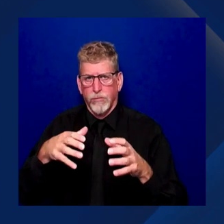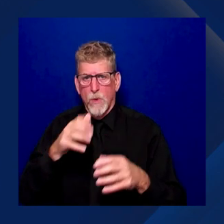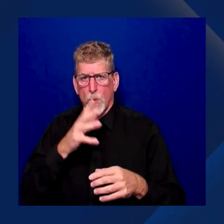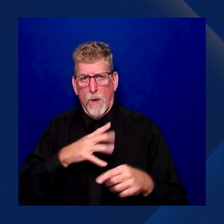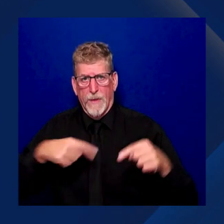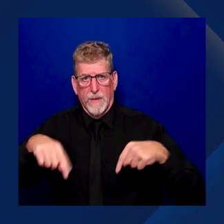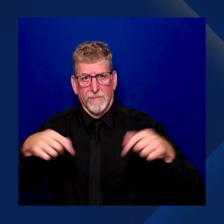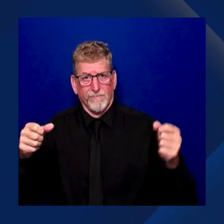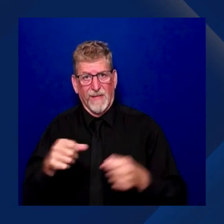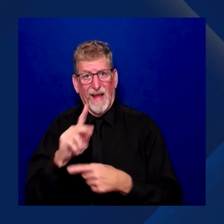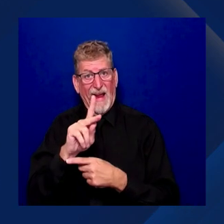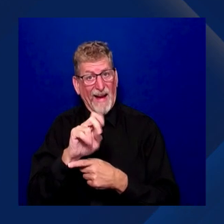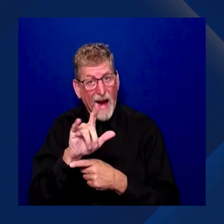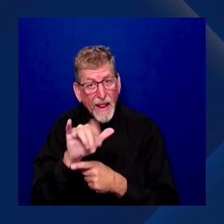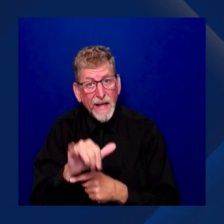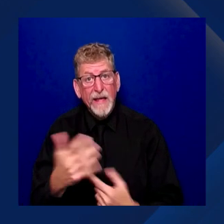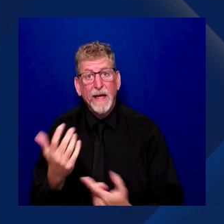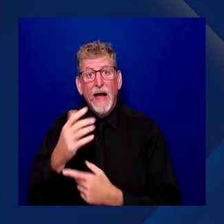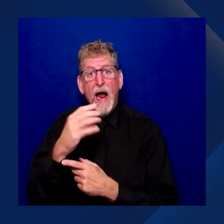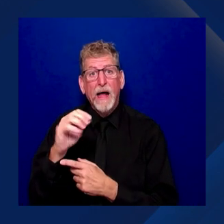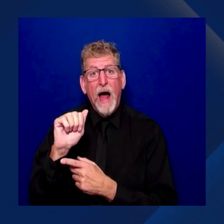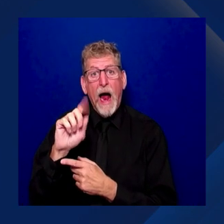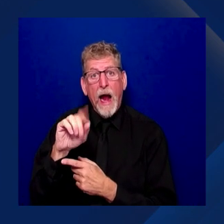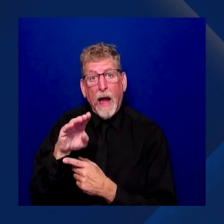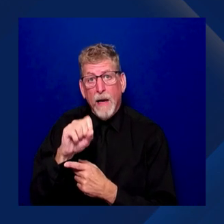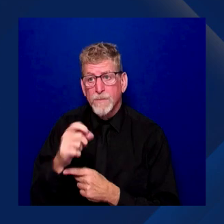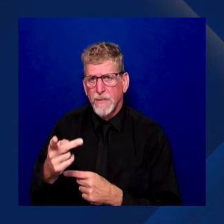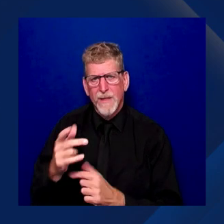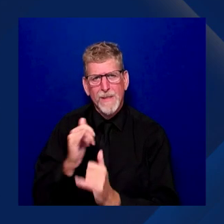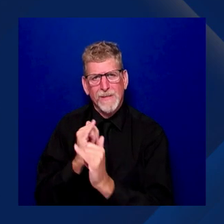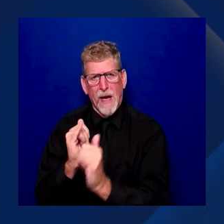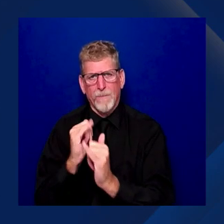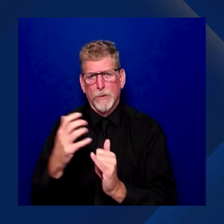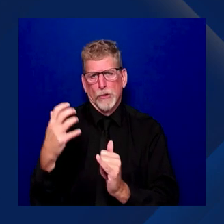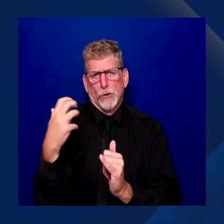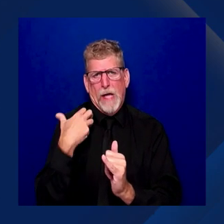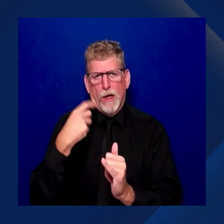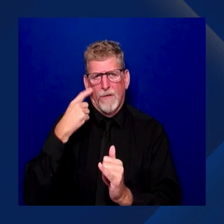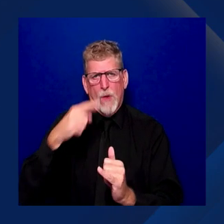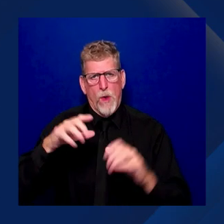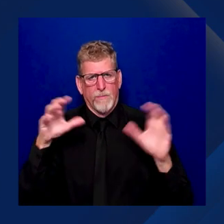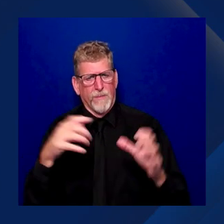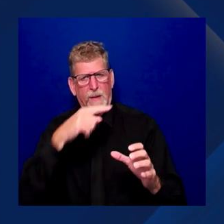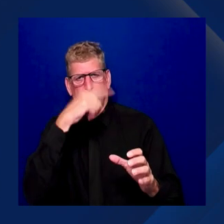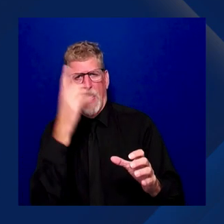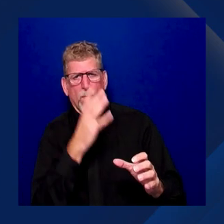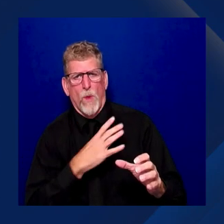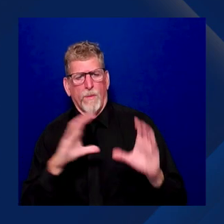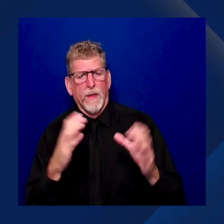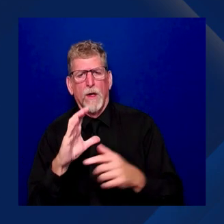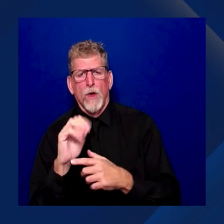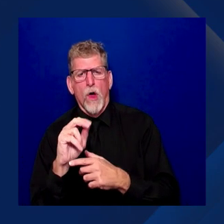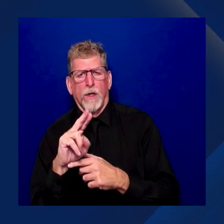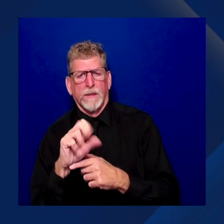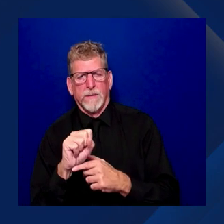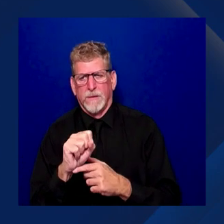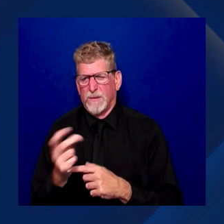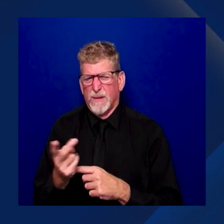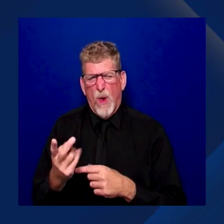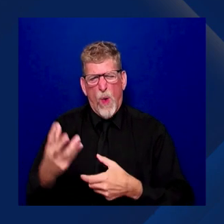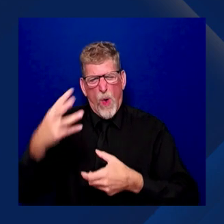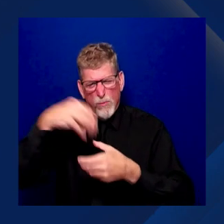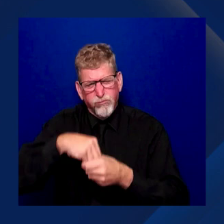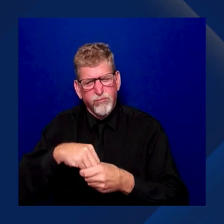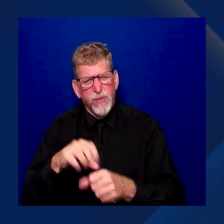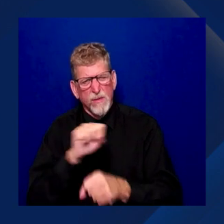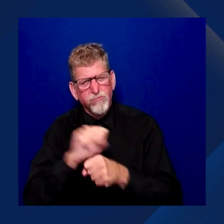our invited guests, thank you for all the work that you do on this issue. I'm excited to be with you for today's panel